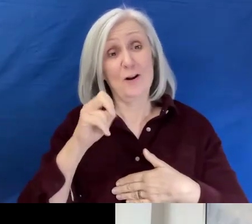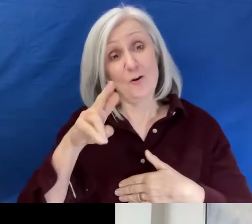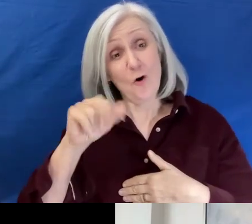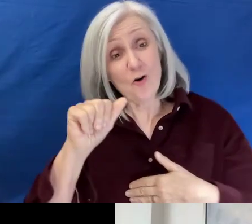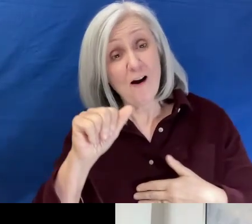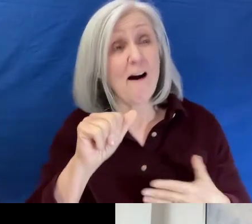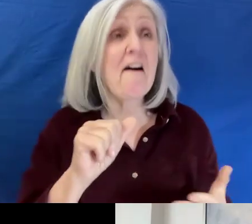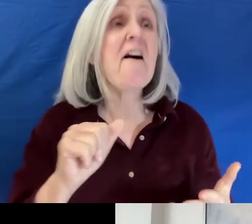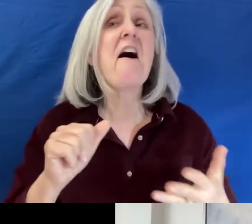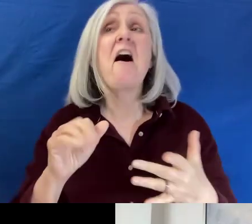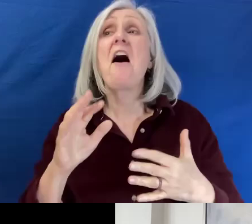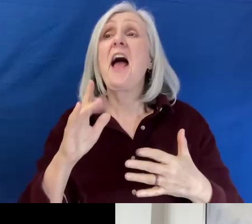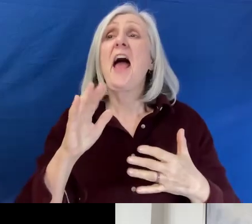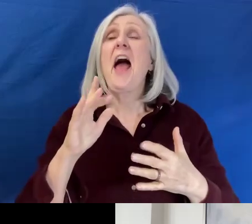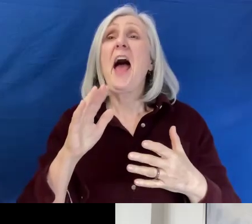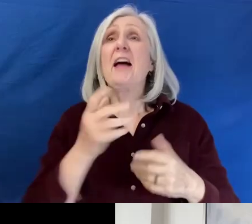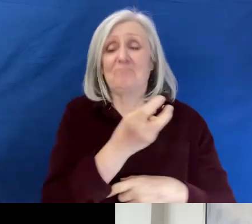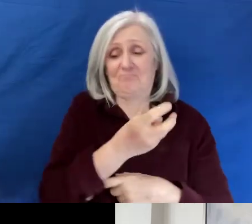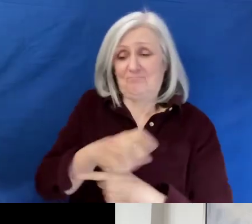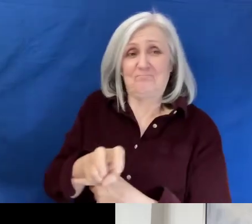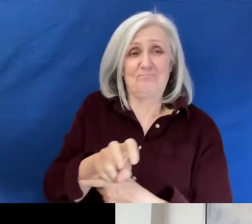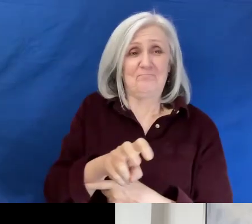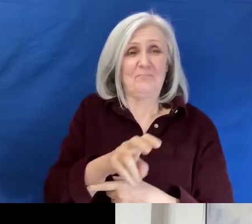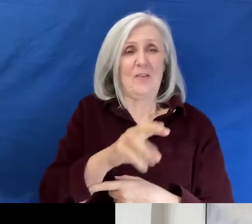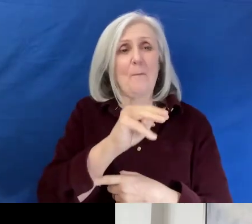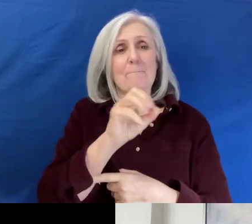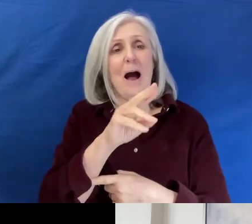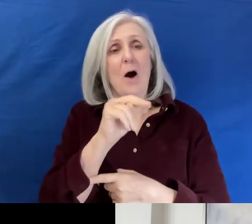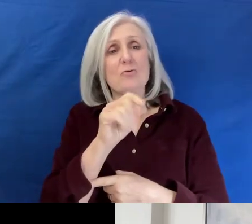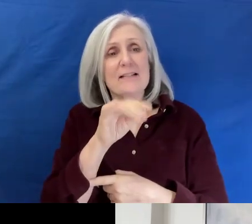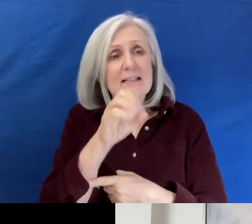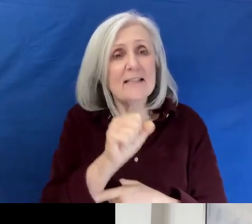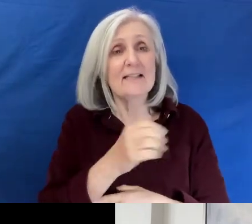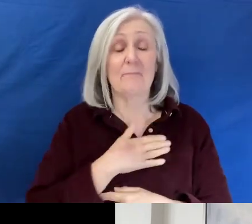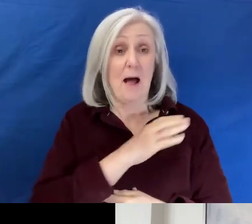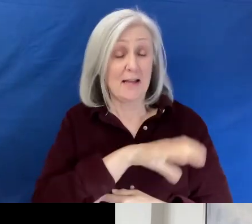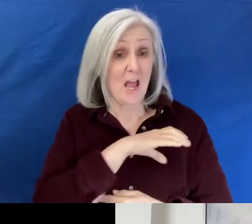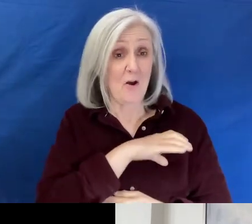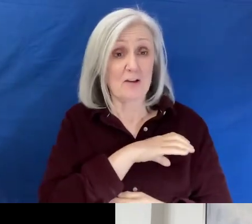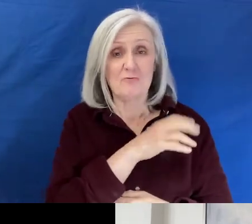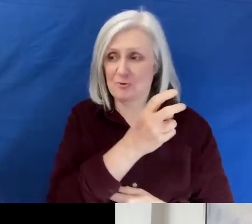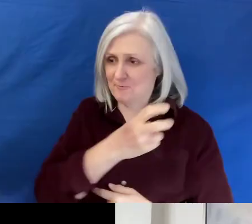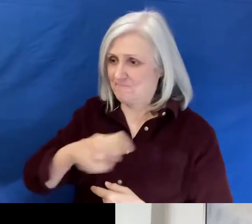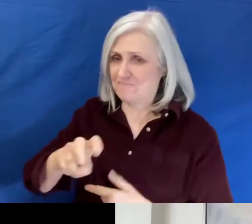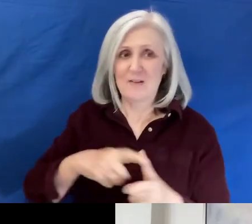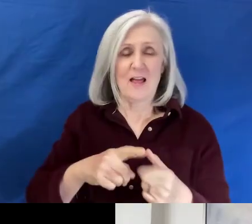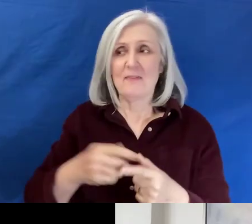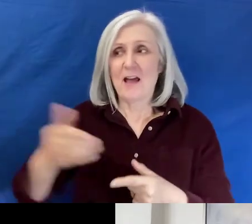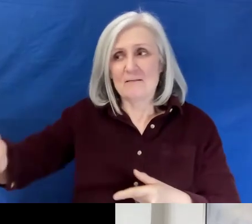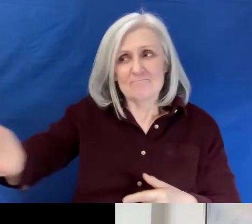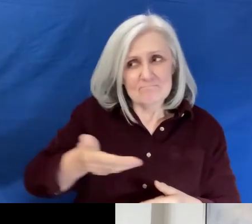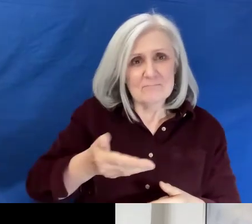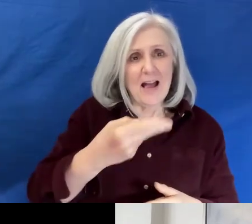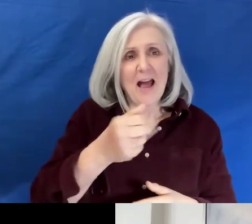kind of the passing of the torch of the Mounties and my character, and then, bringing in Hannah's character played by